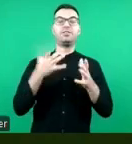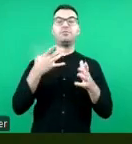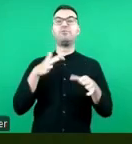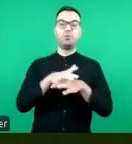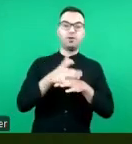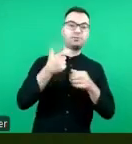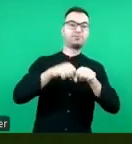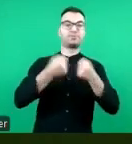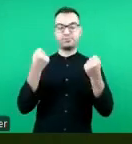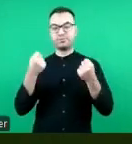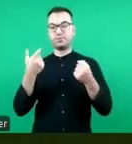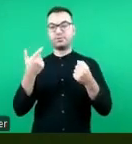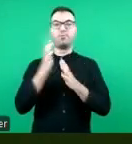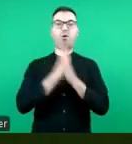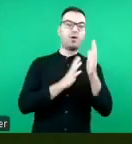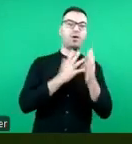natural disturbances.